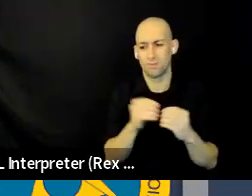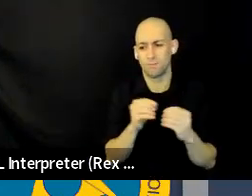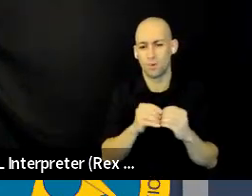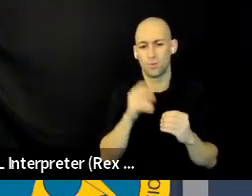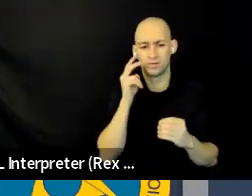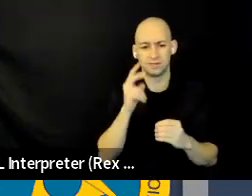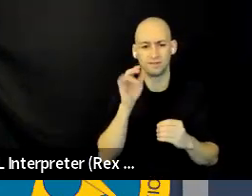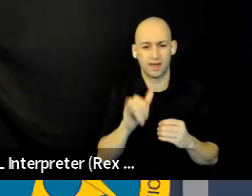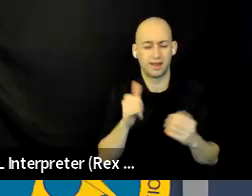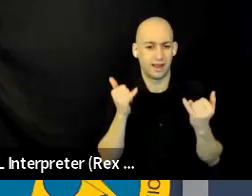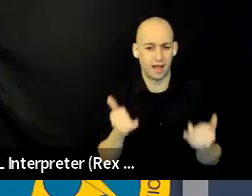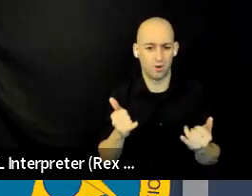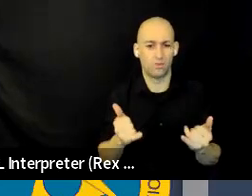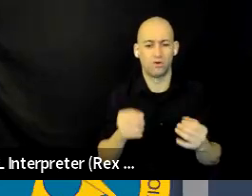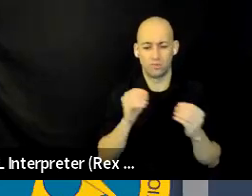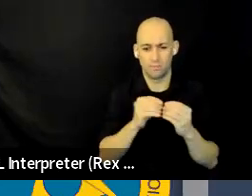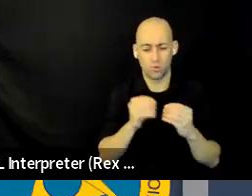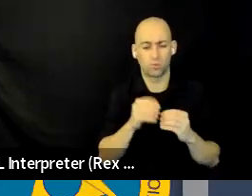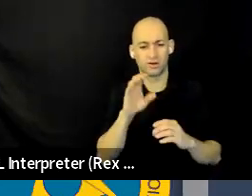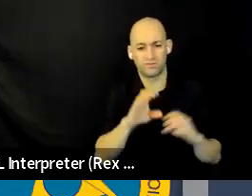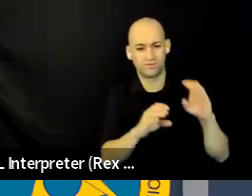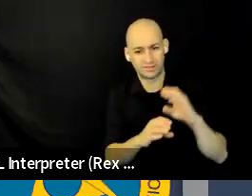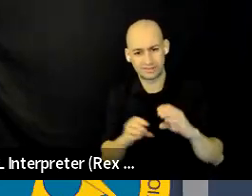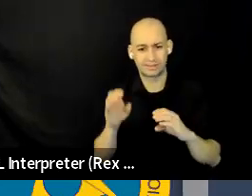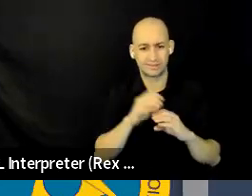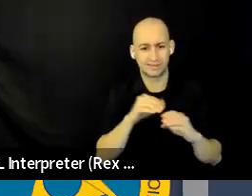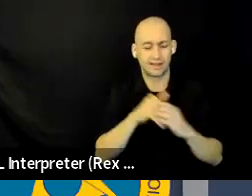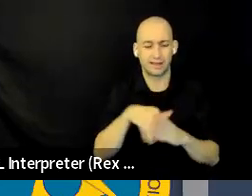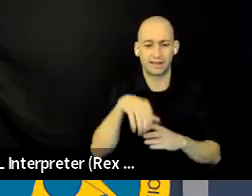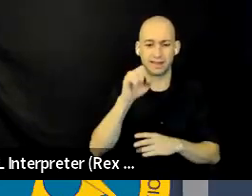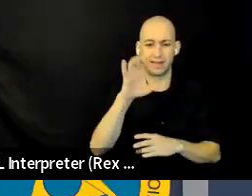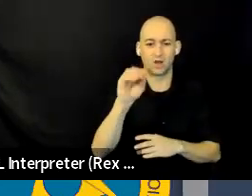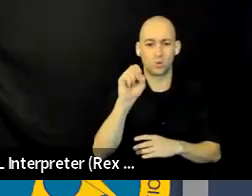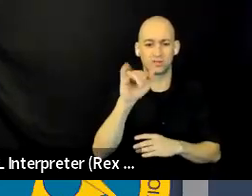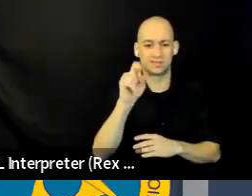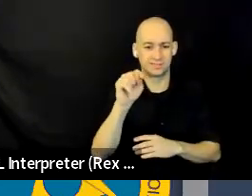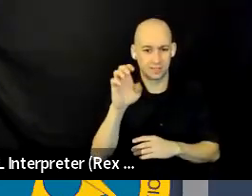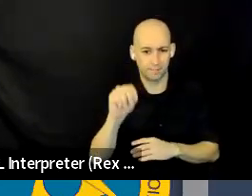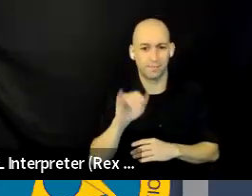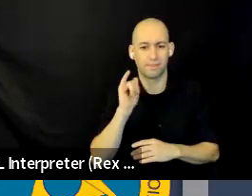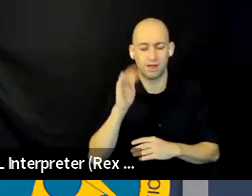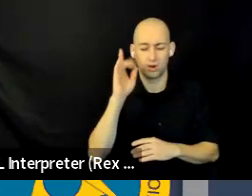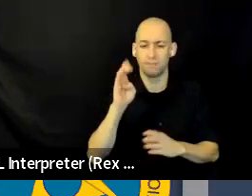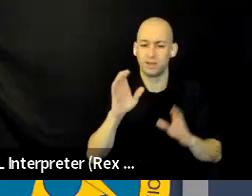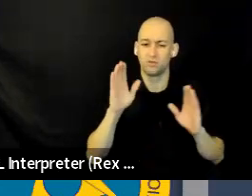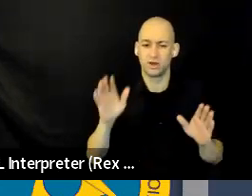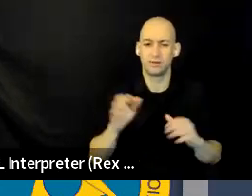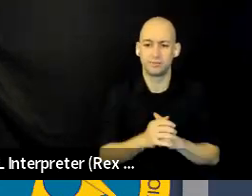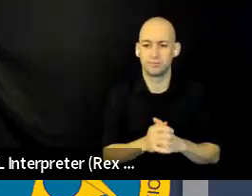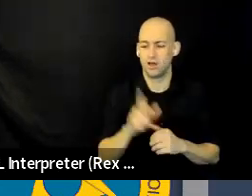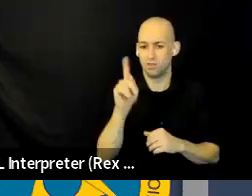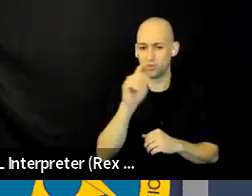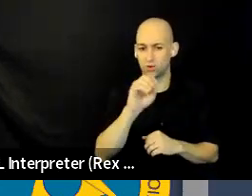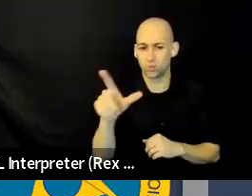borne out in how we're investing in our ecosystem, that would be fantastic. Yeah, for sure. And the tool that we're using,